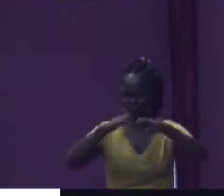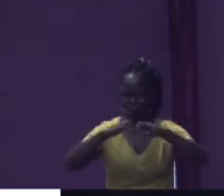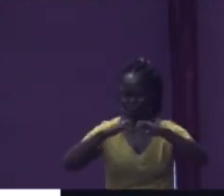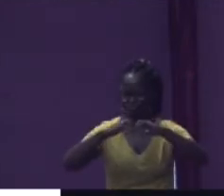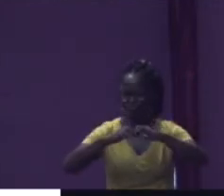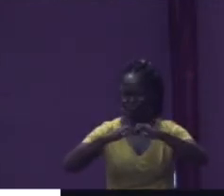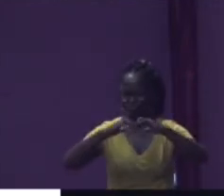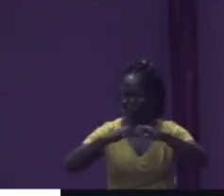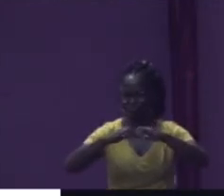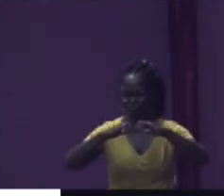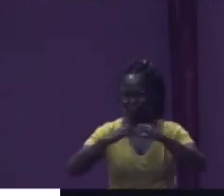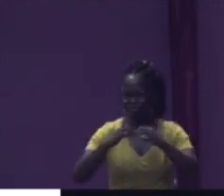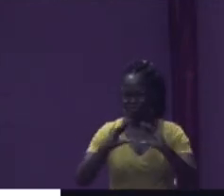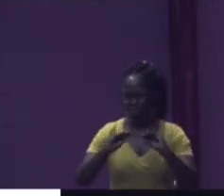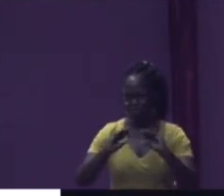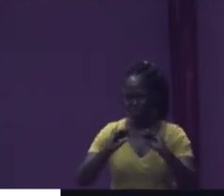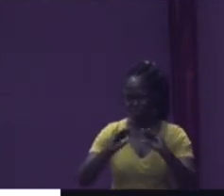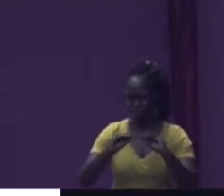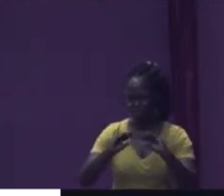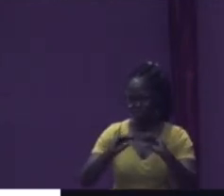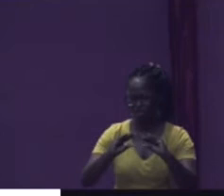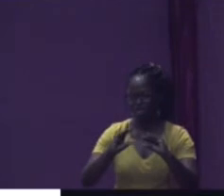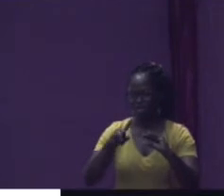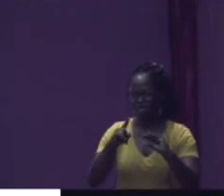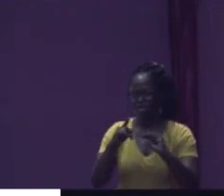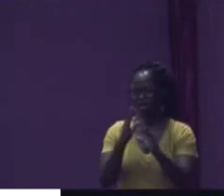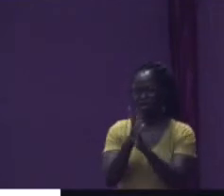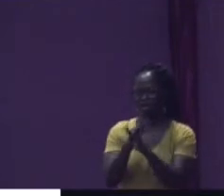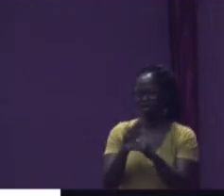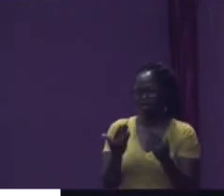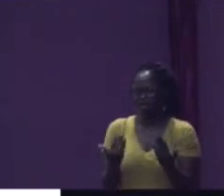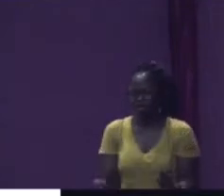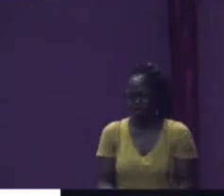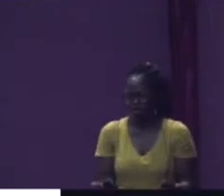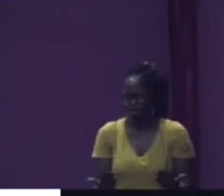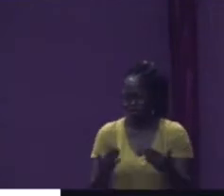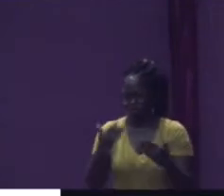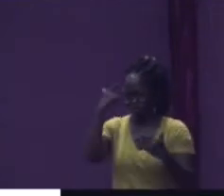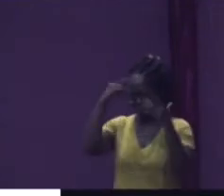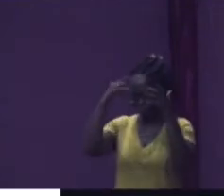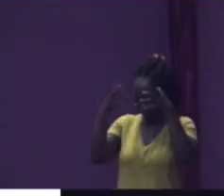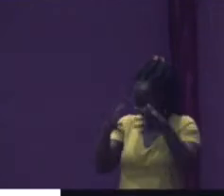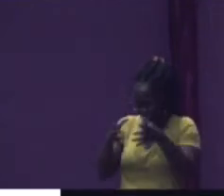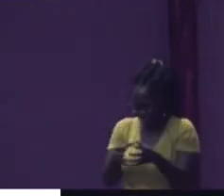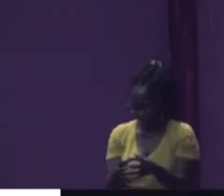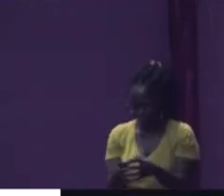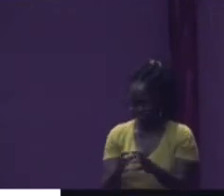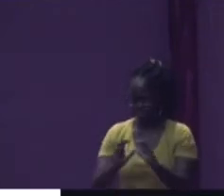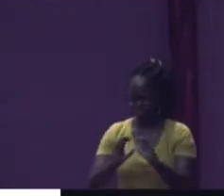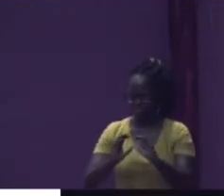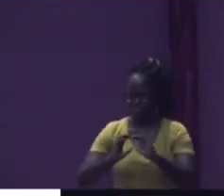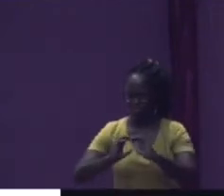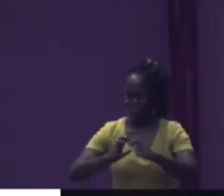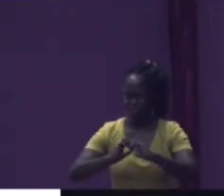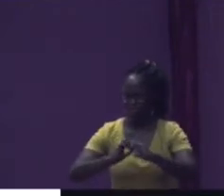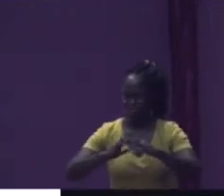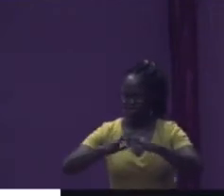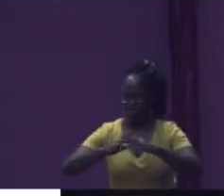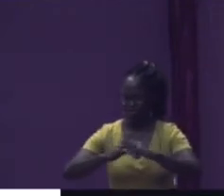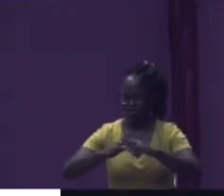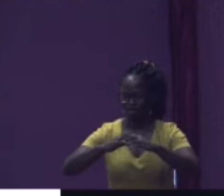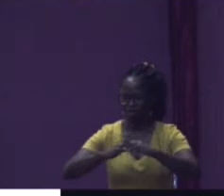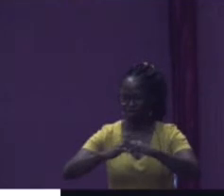palate falls and causes the baby to have trouble nursing. Okay, so